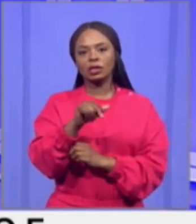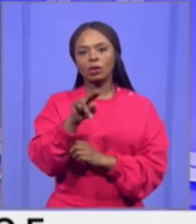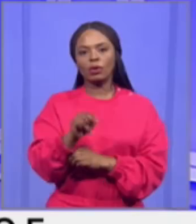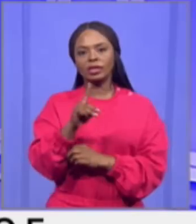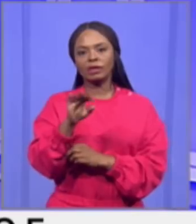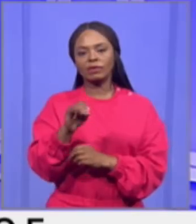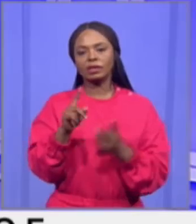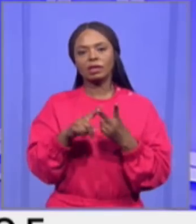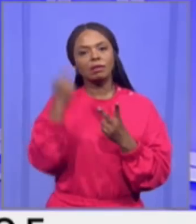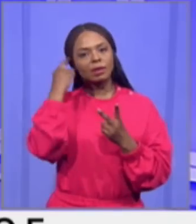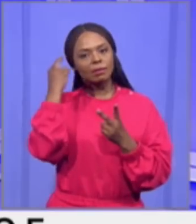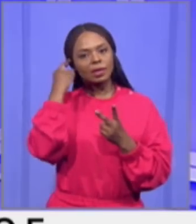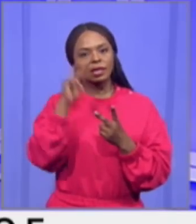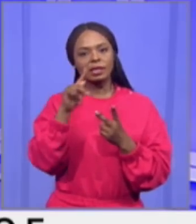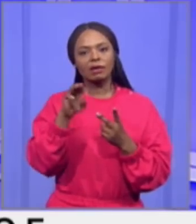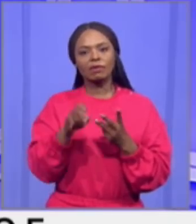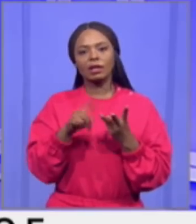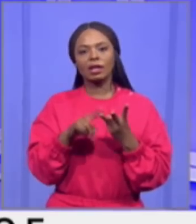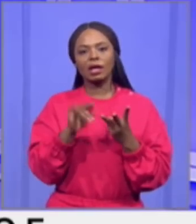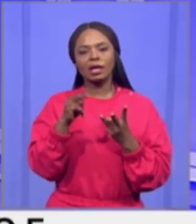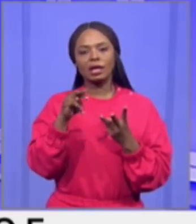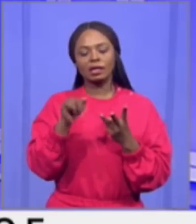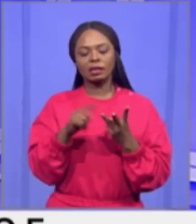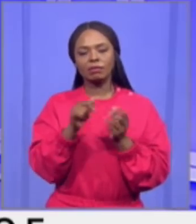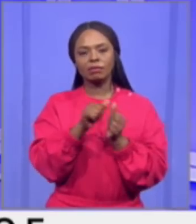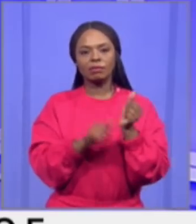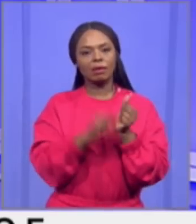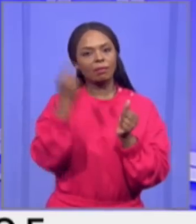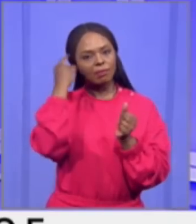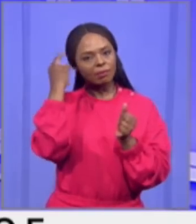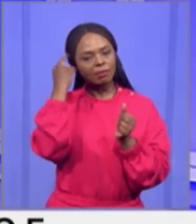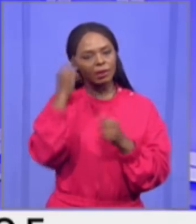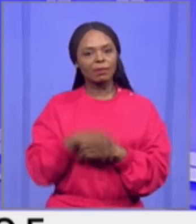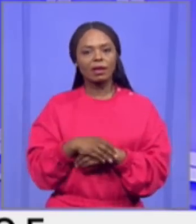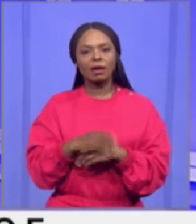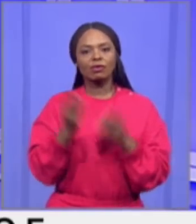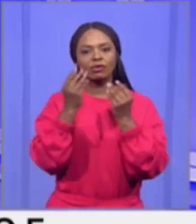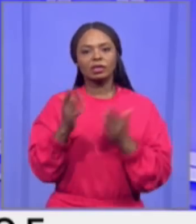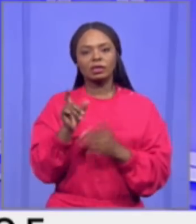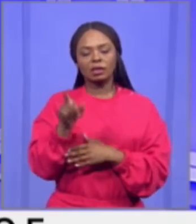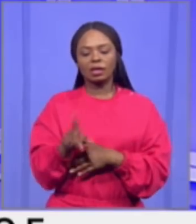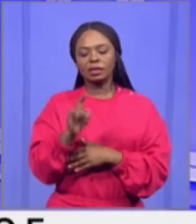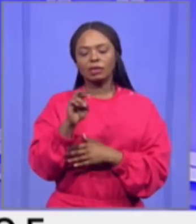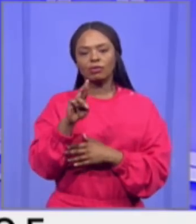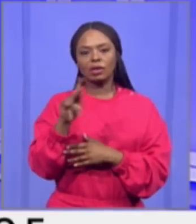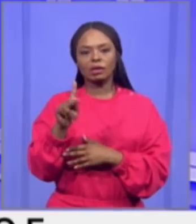mongodi ke Nevet Delport, Ayanda Banks ke motlatsa mongodi ha motshwara matlotlo e le Derek Apples.